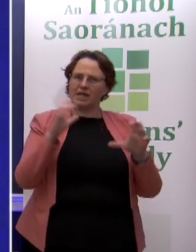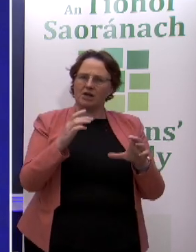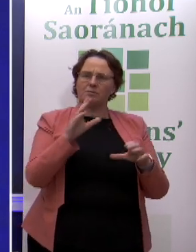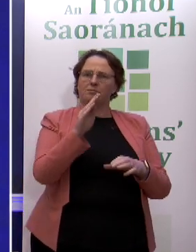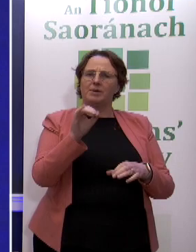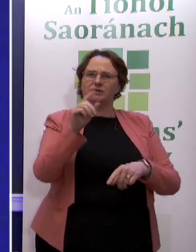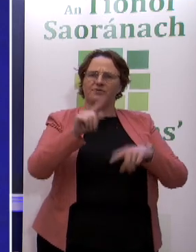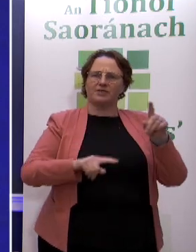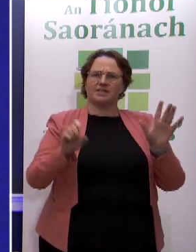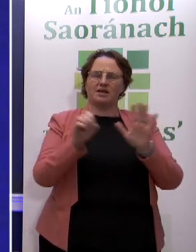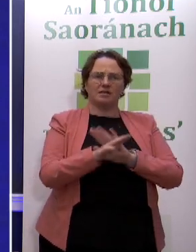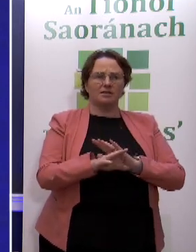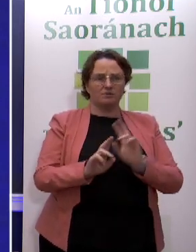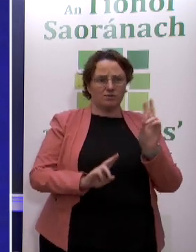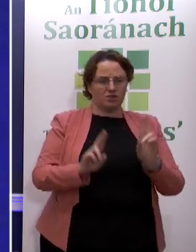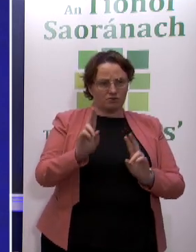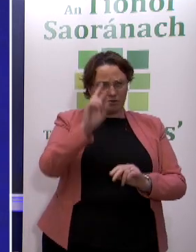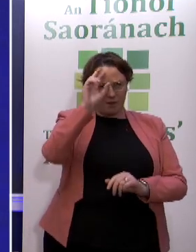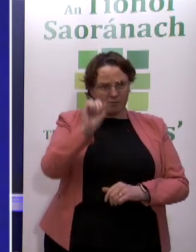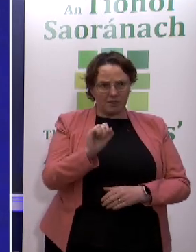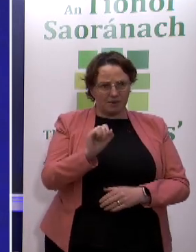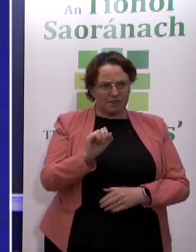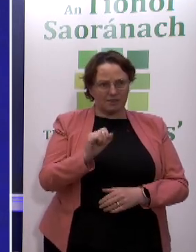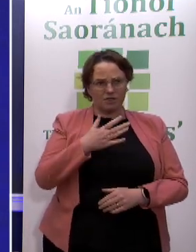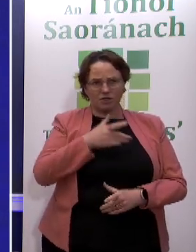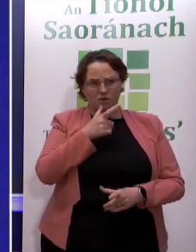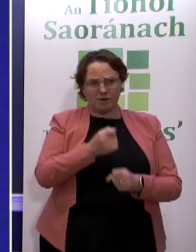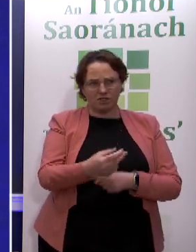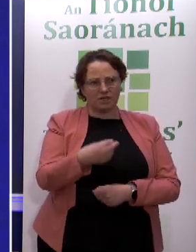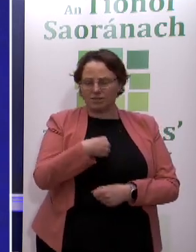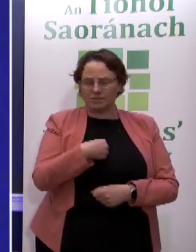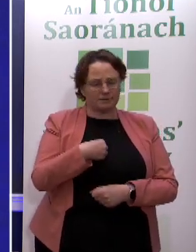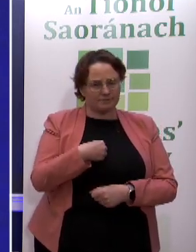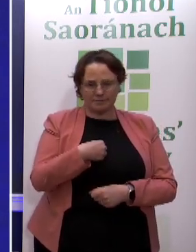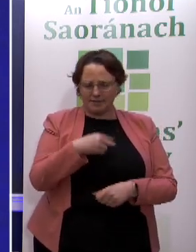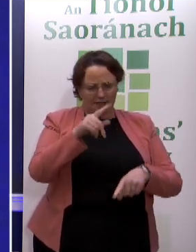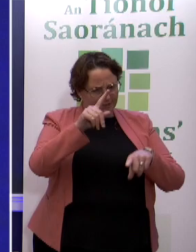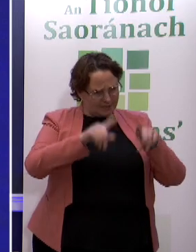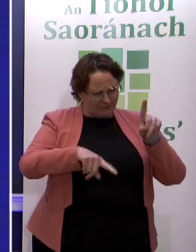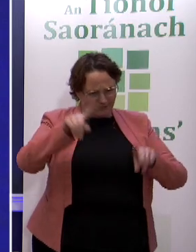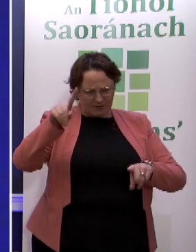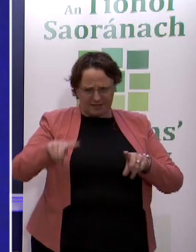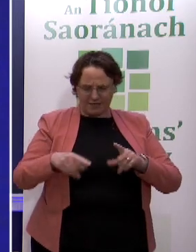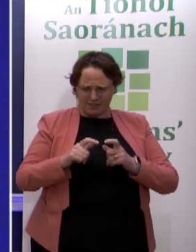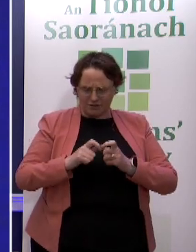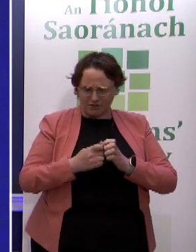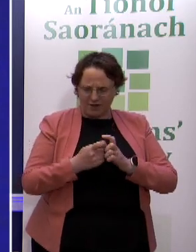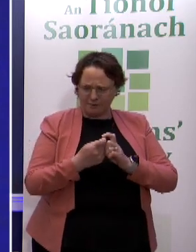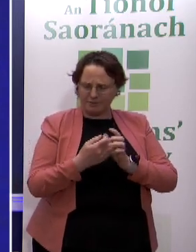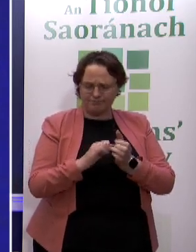it do for us, I think the first thing is to remember that it's not all about us, that diversity has evolved over millions of